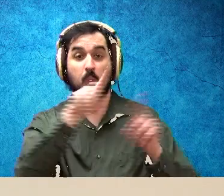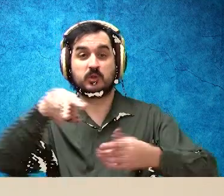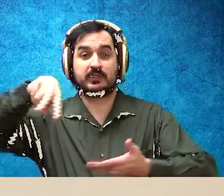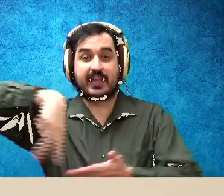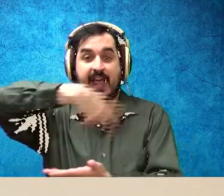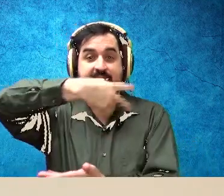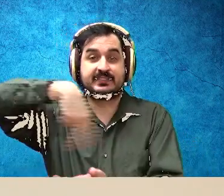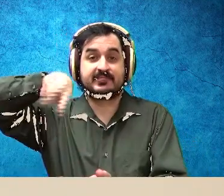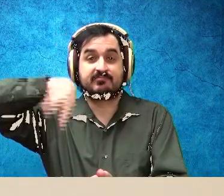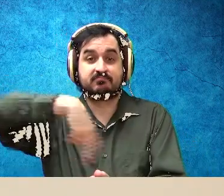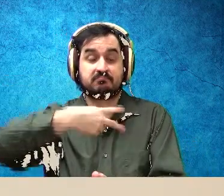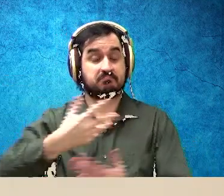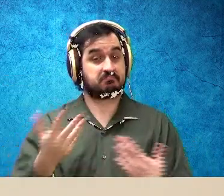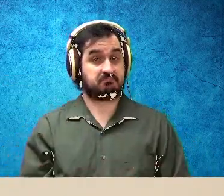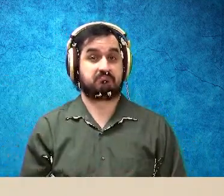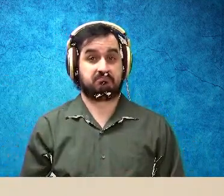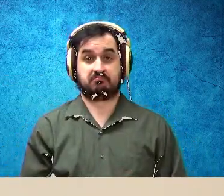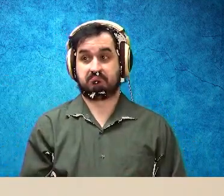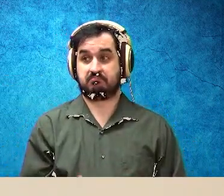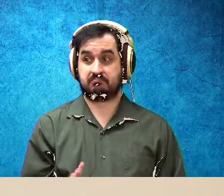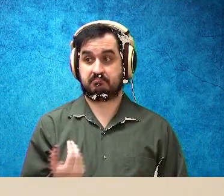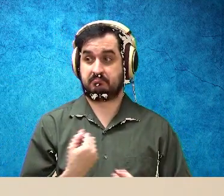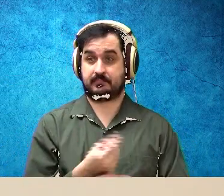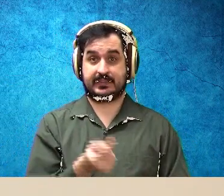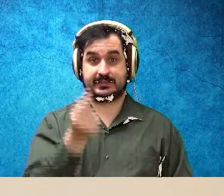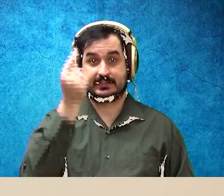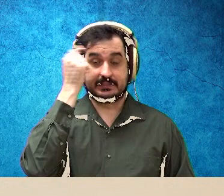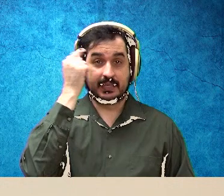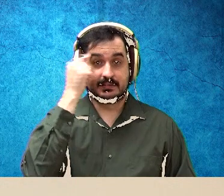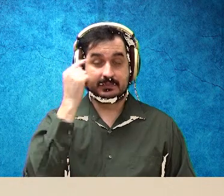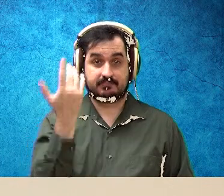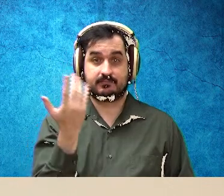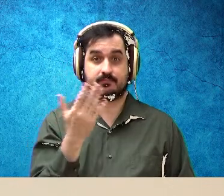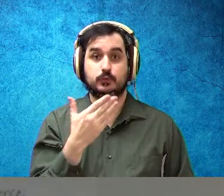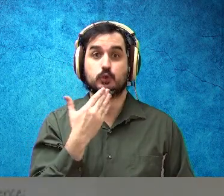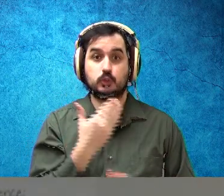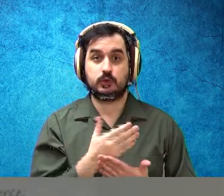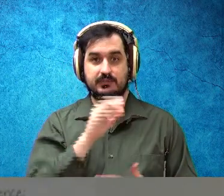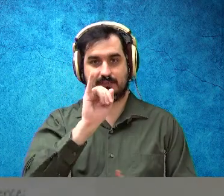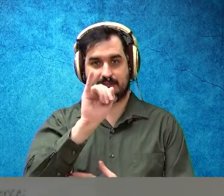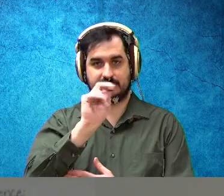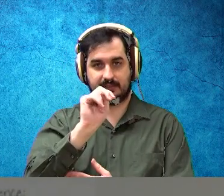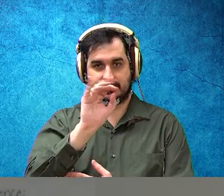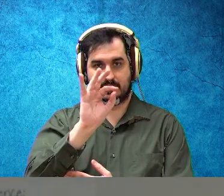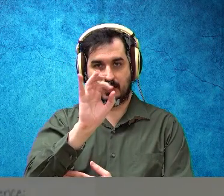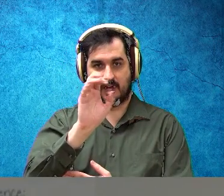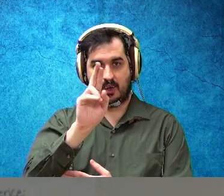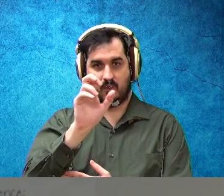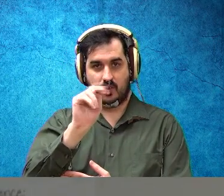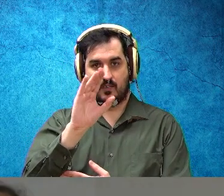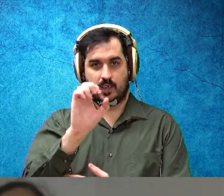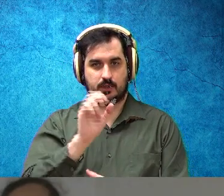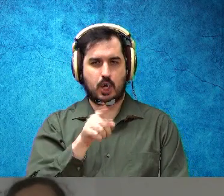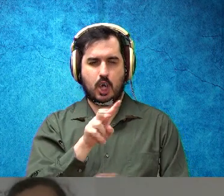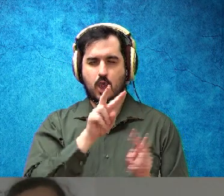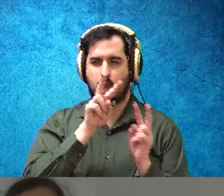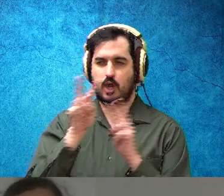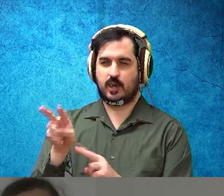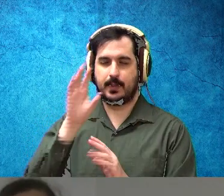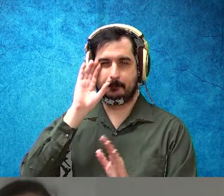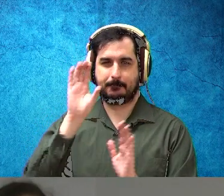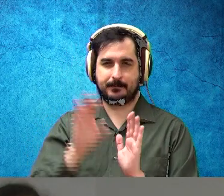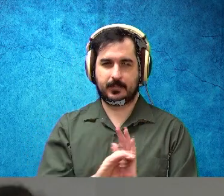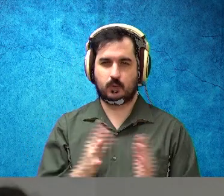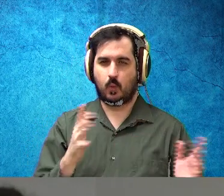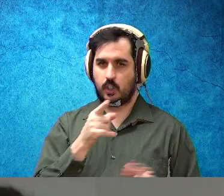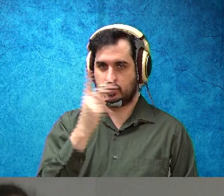things would be all logical inferences. Let's look at this picture. What do you see?